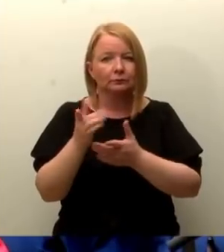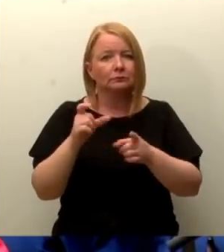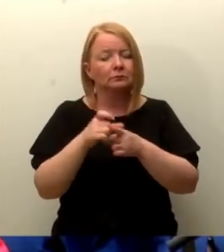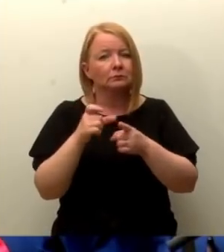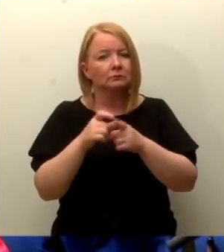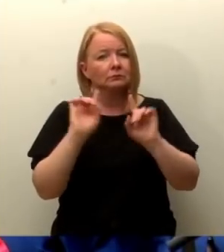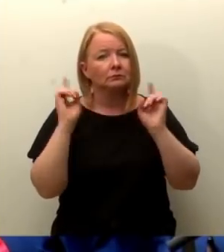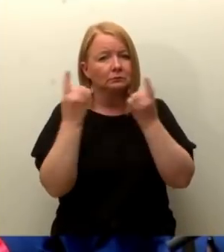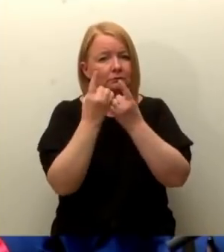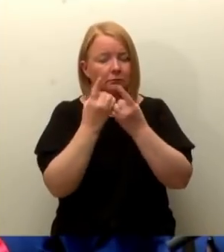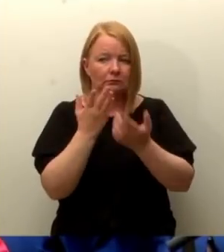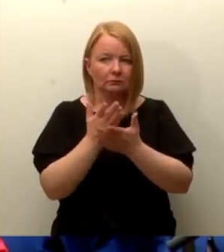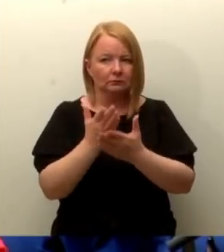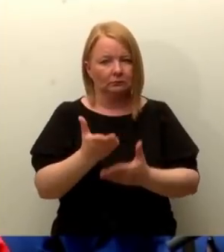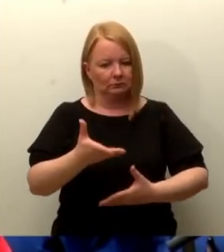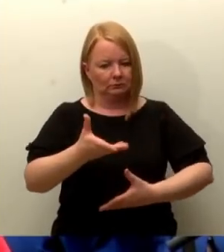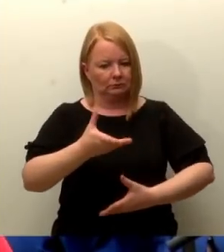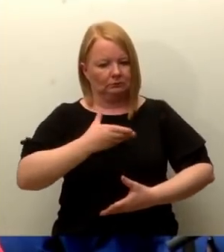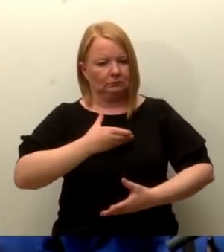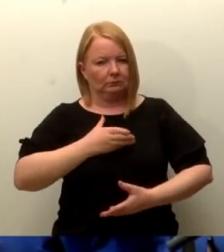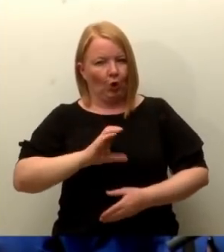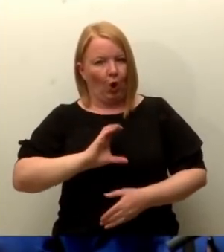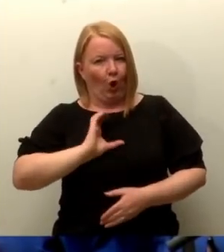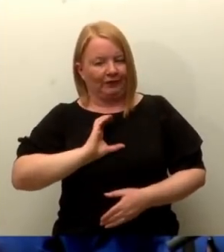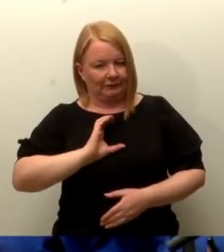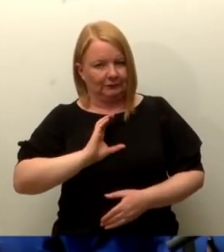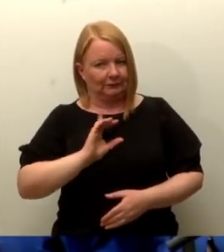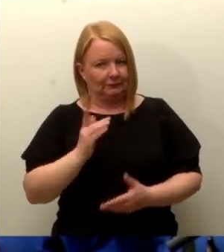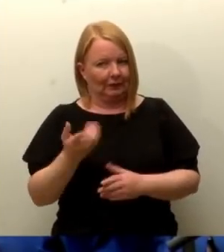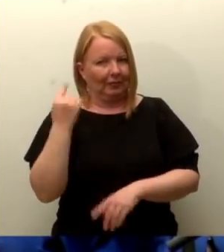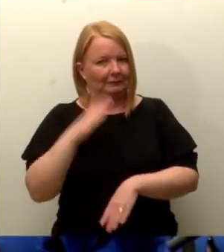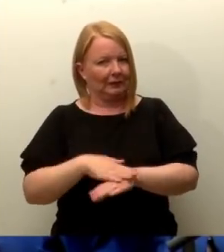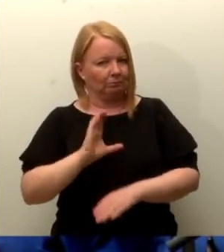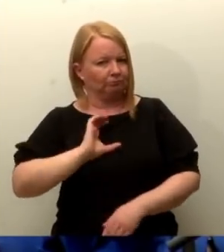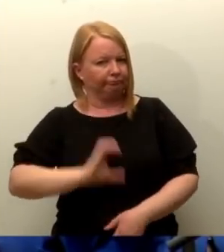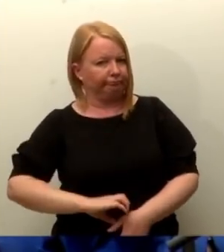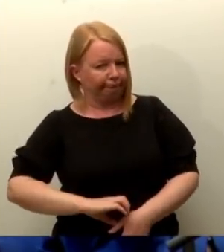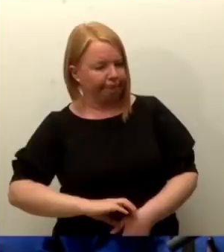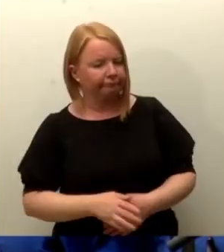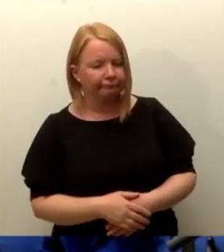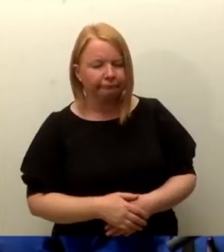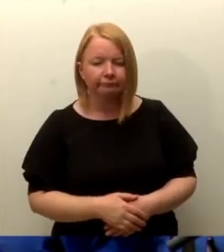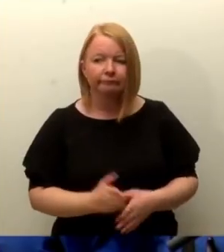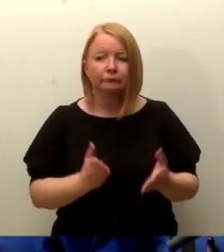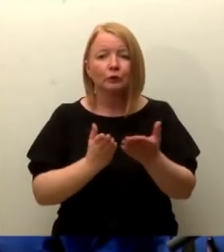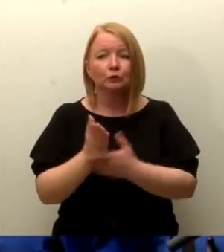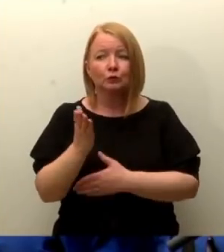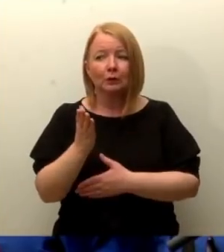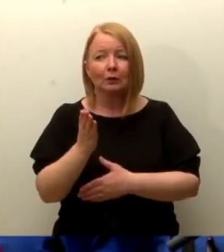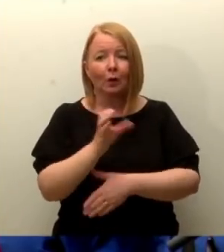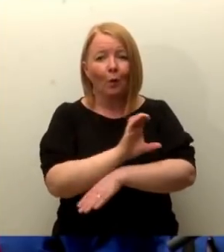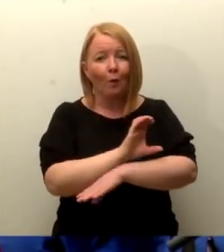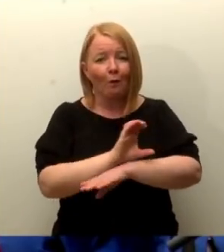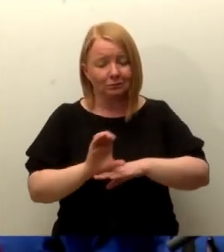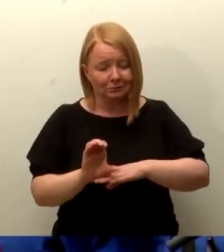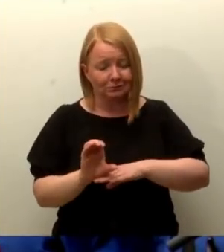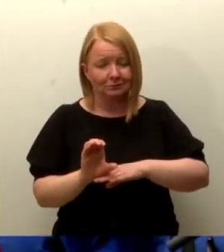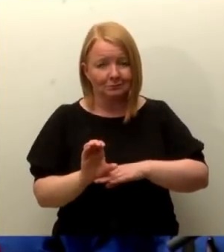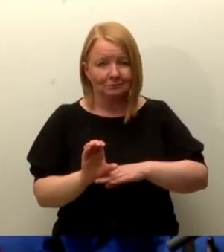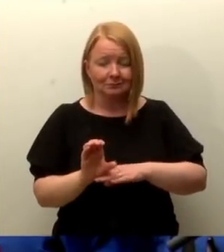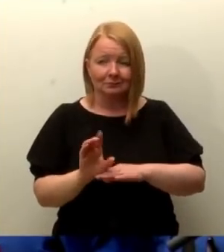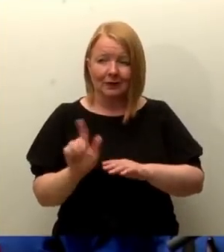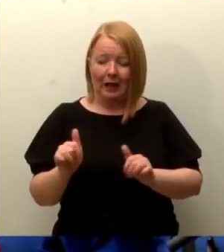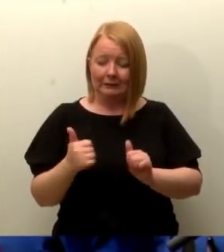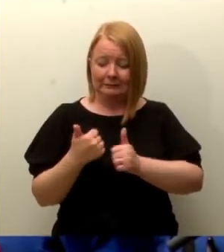gave me a lot of confidence, which I lacked at that point of time. During my course here, I